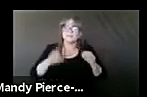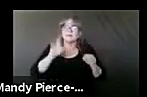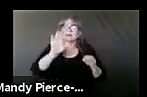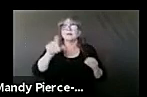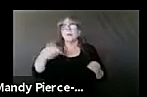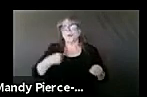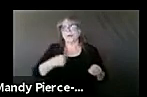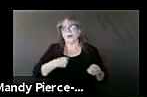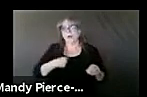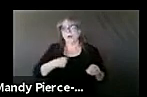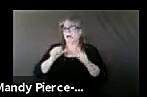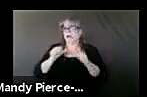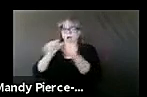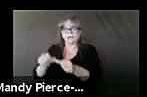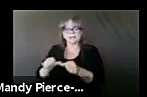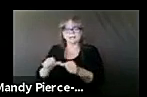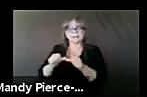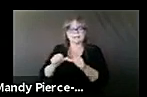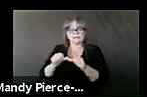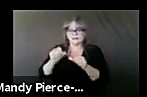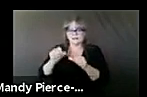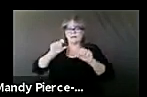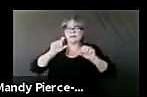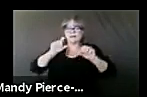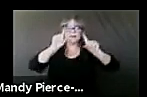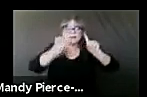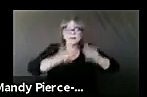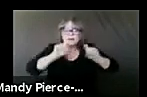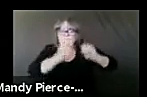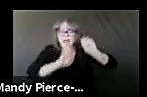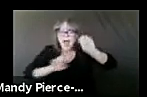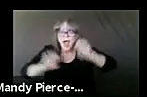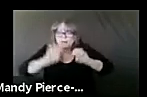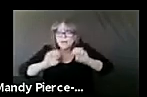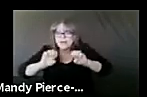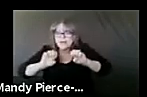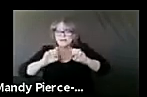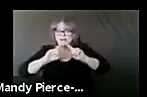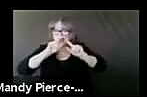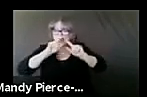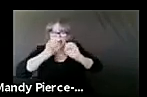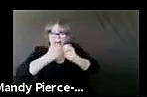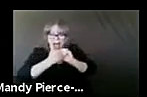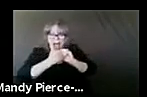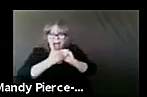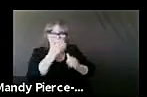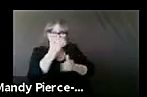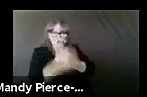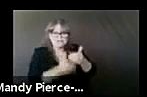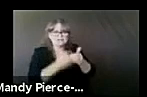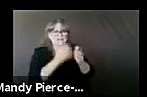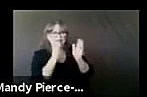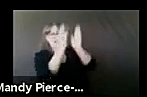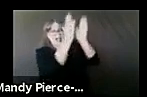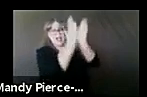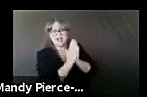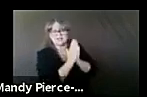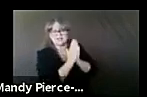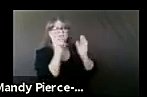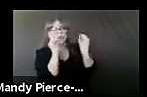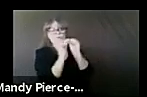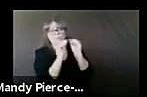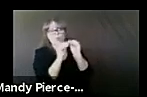we are compiling those requests and put them in. We are using PPE burn rate calculators now to try